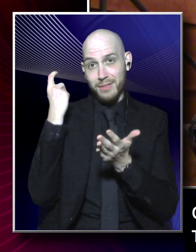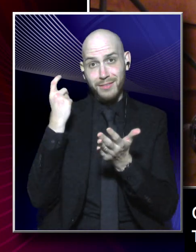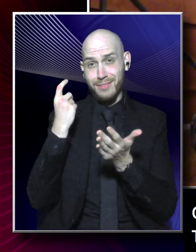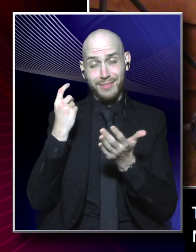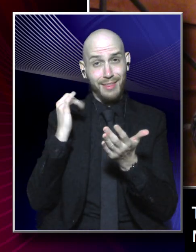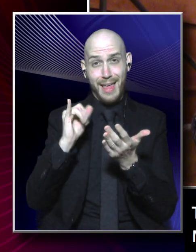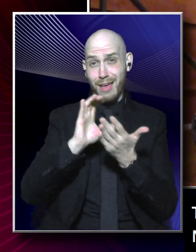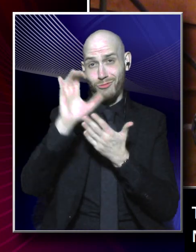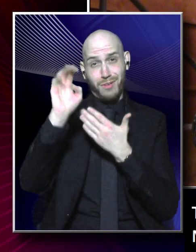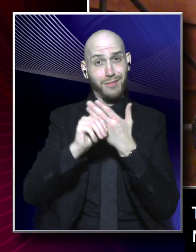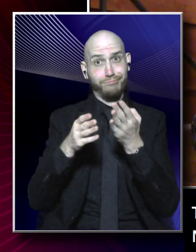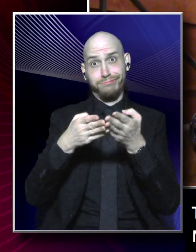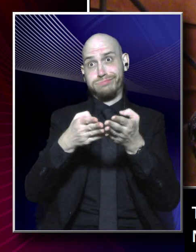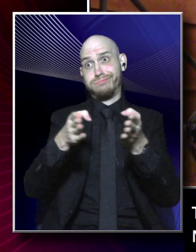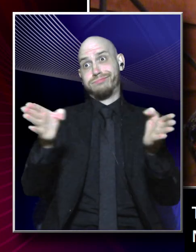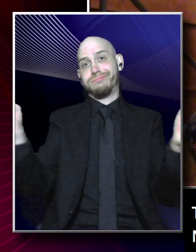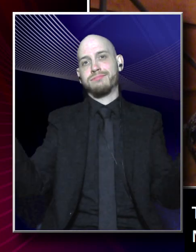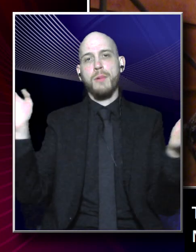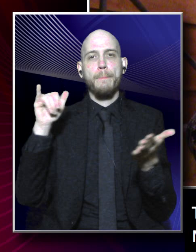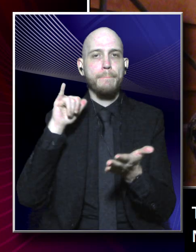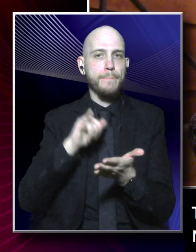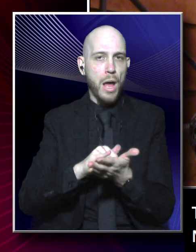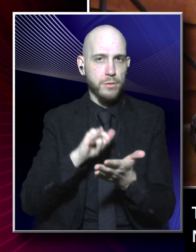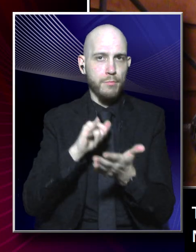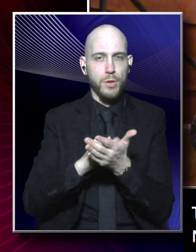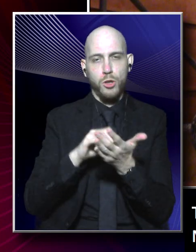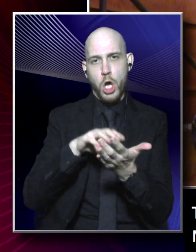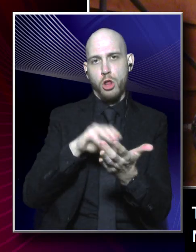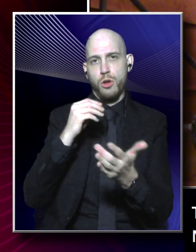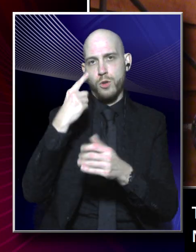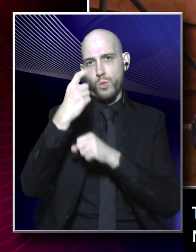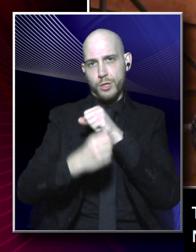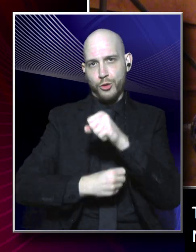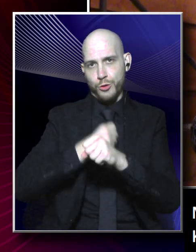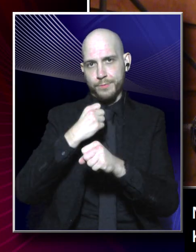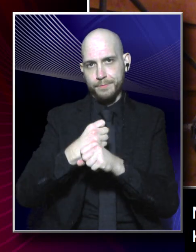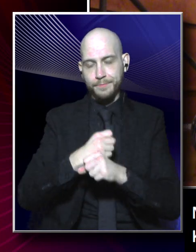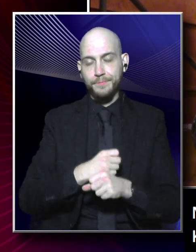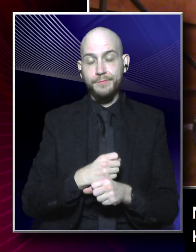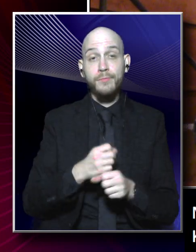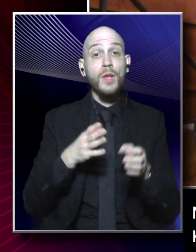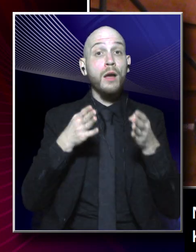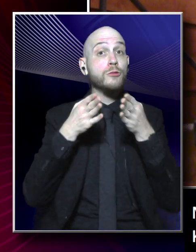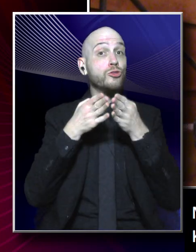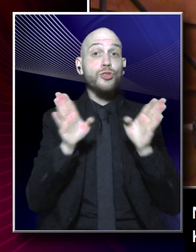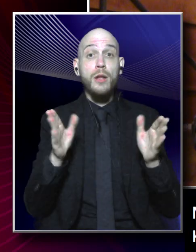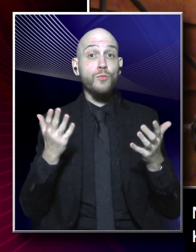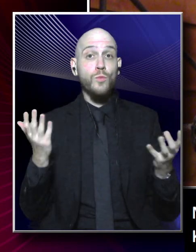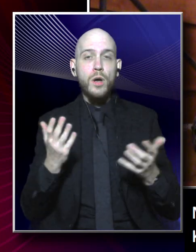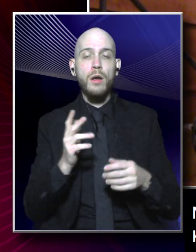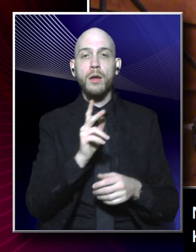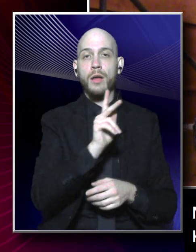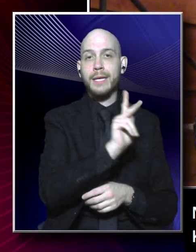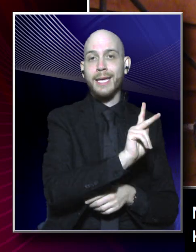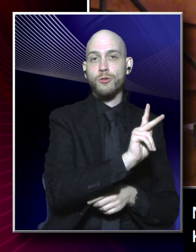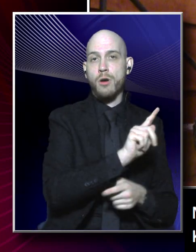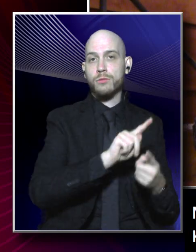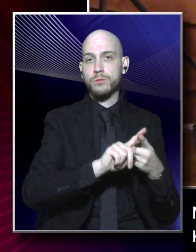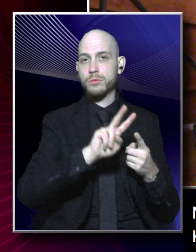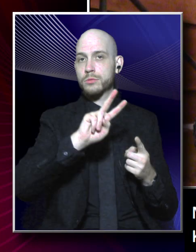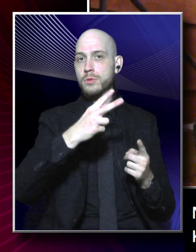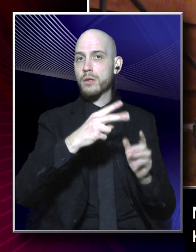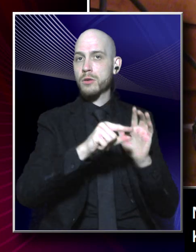Broad stroke comments, K2 seems to really like it. They are having to create some of their